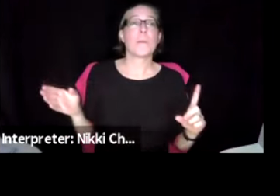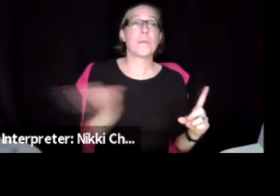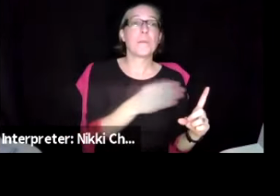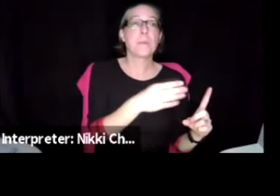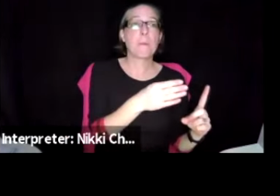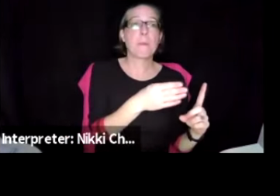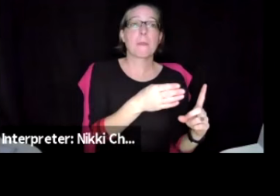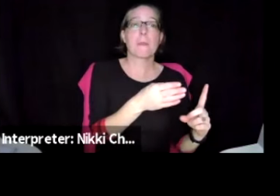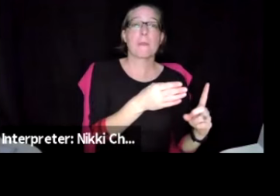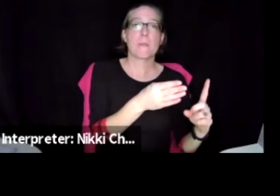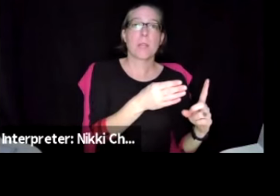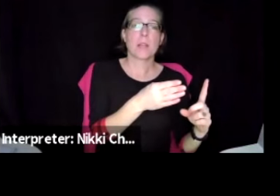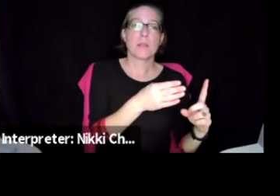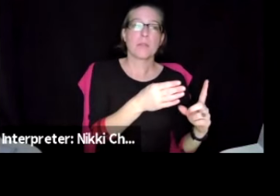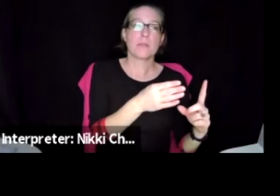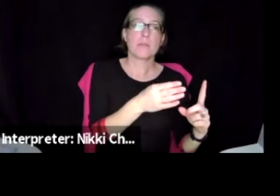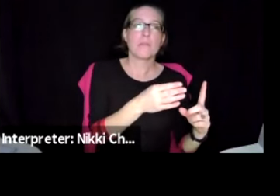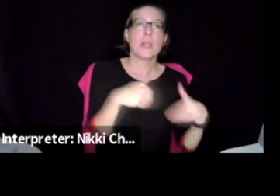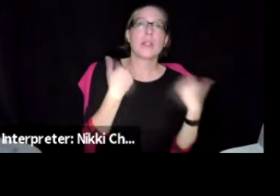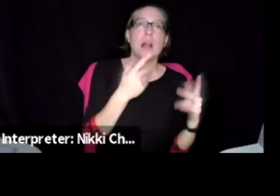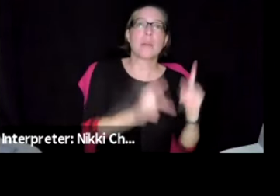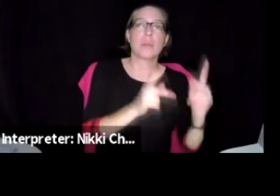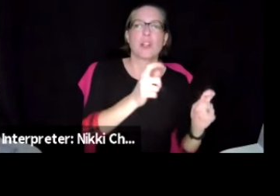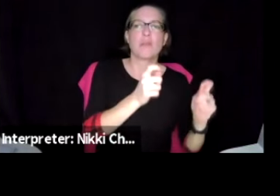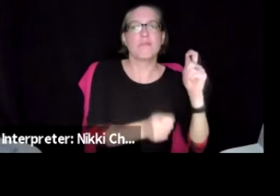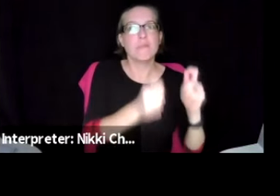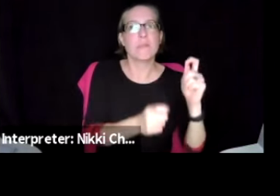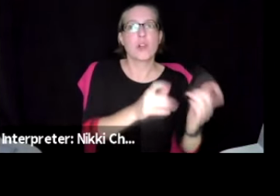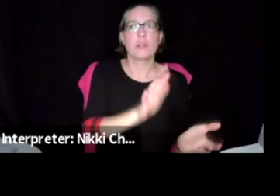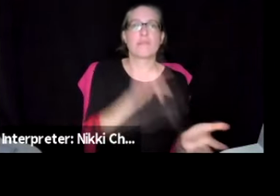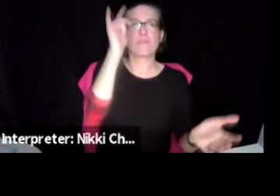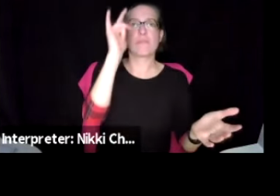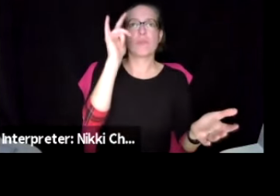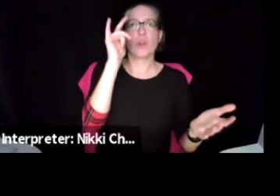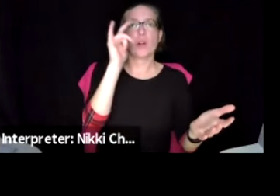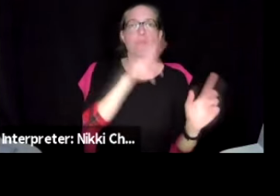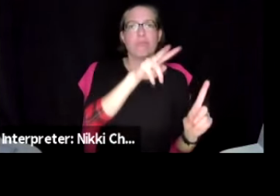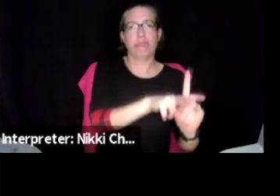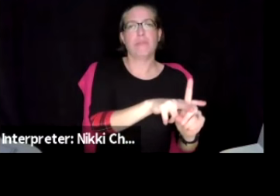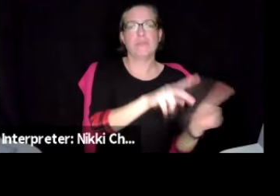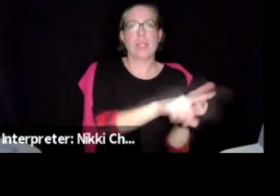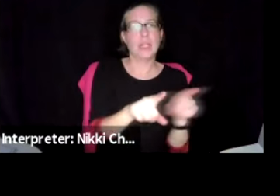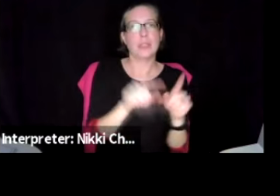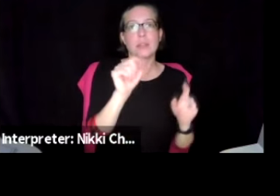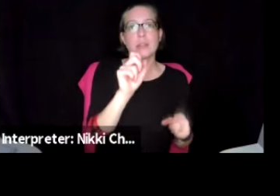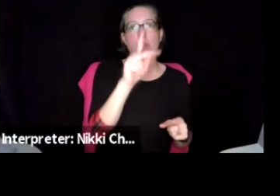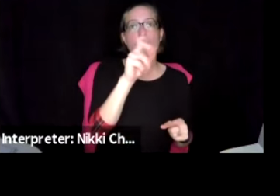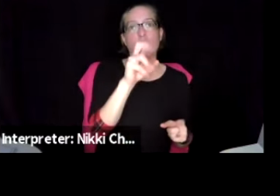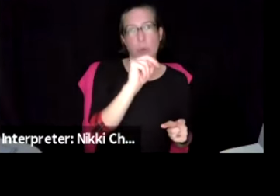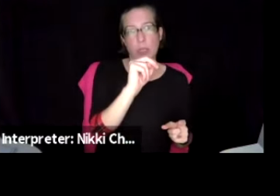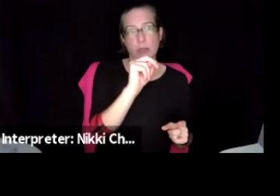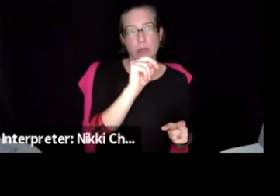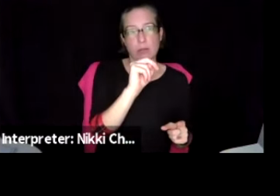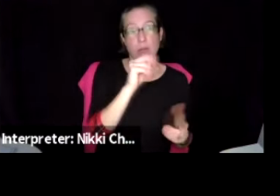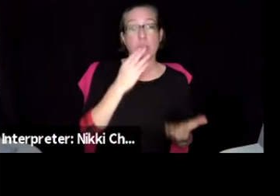as decoration or tokenized in programs. Moving towards they might be assigned to